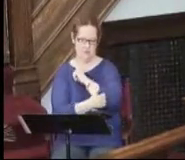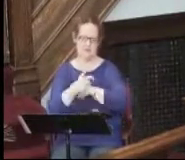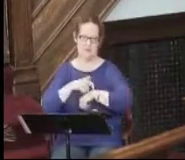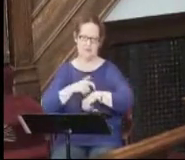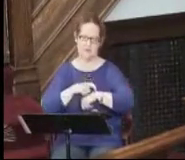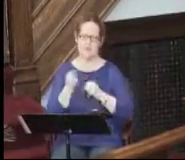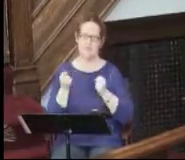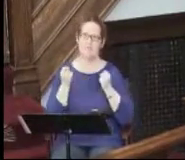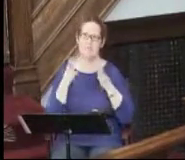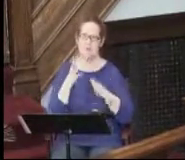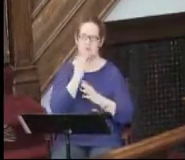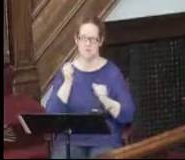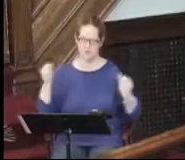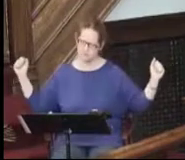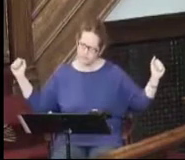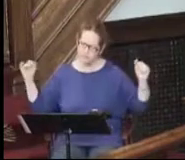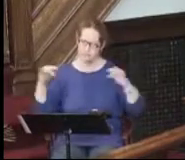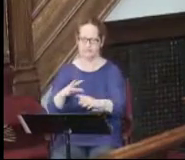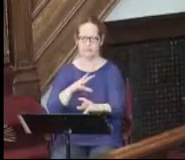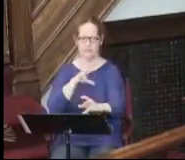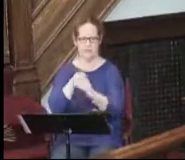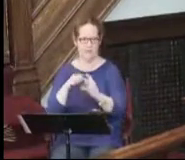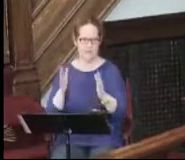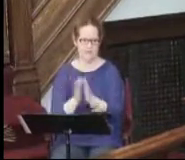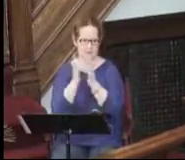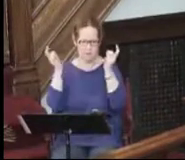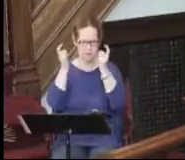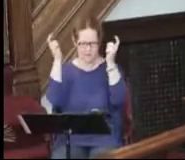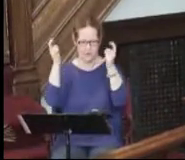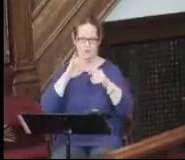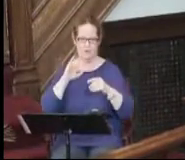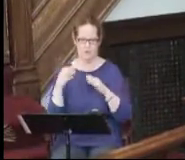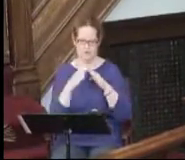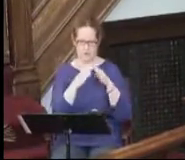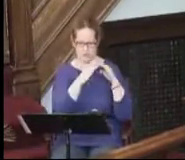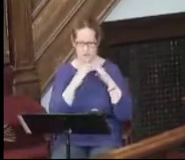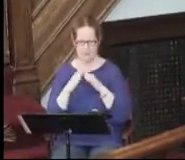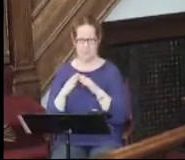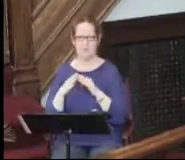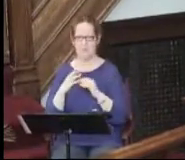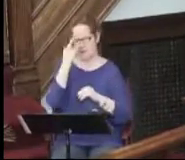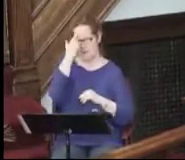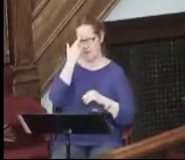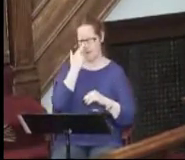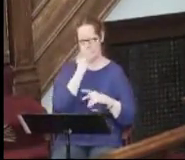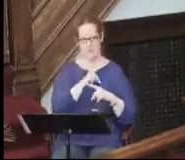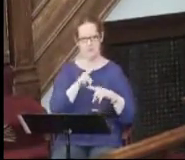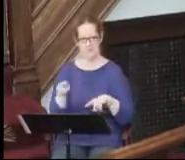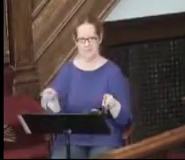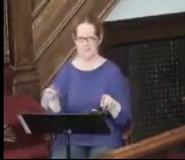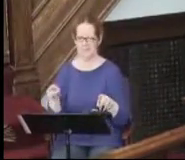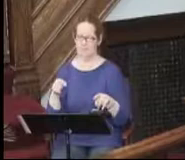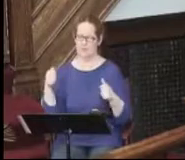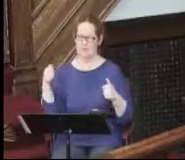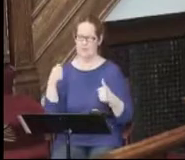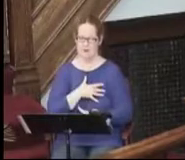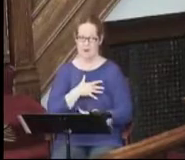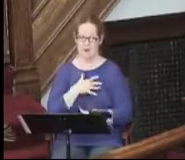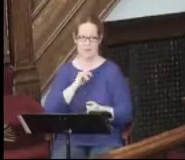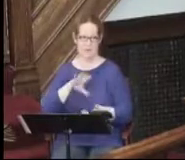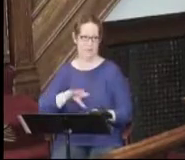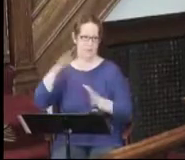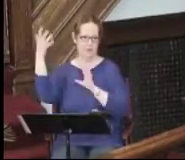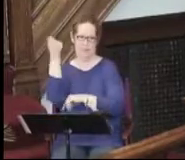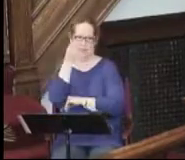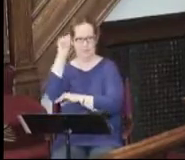Jews from all over came to be a part of the celebration in Jerusalem, and the Roman occupiers were afraid that this might be the time of the